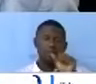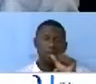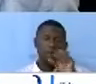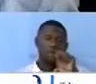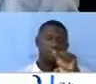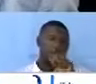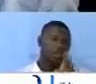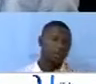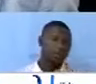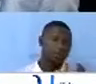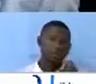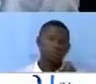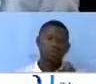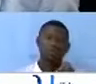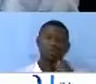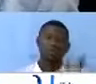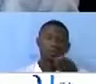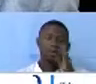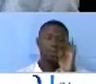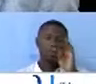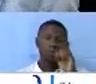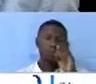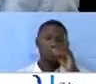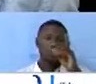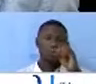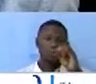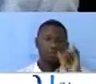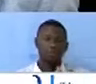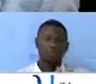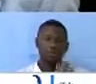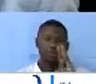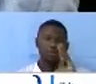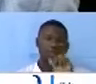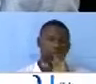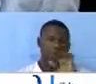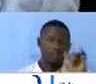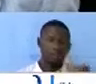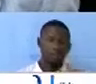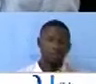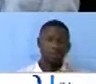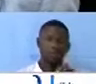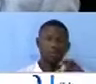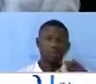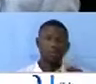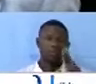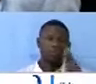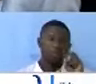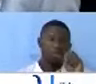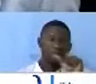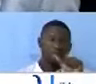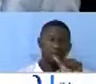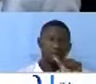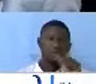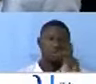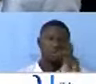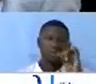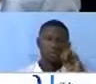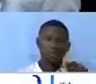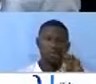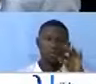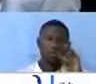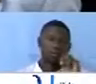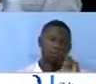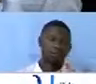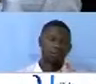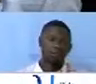Marena, and Musa Kinte. You arrived at the NIA headquarters at 7 a.m. For how long